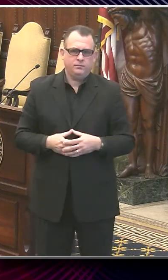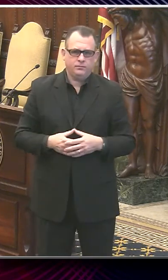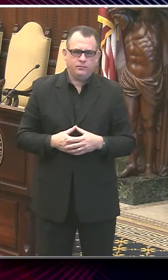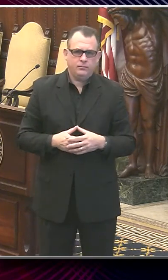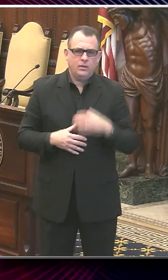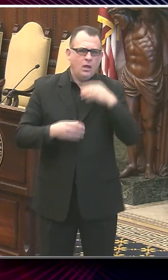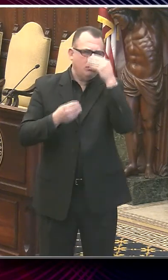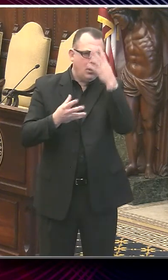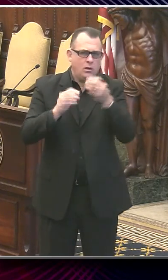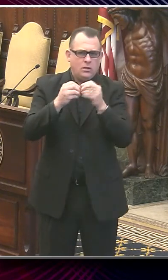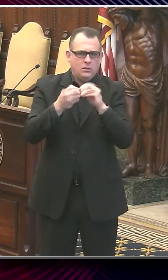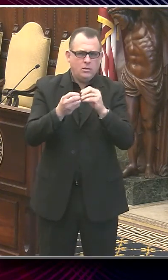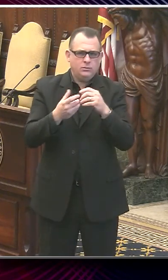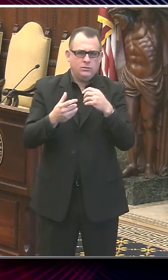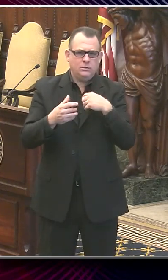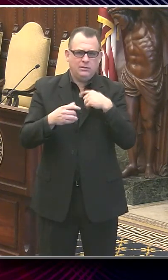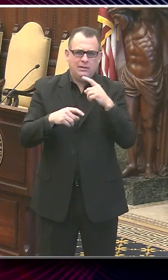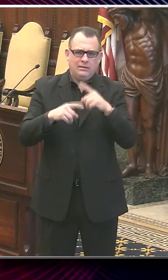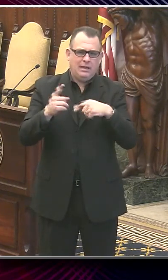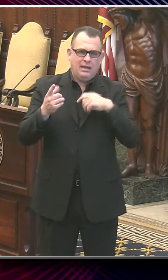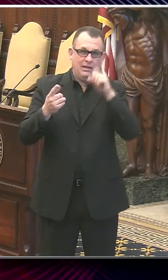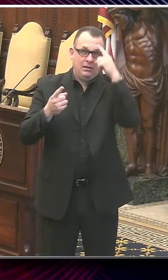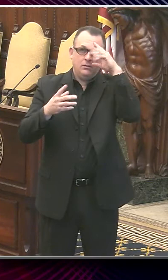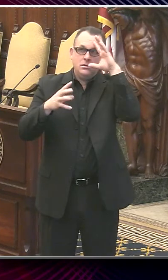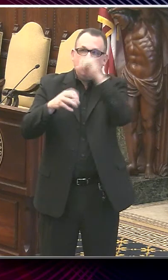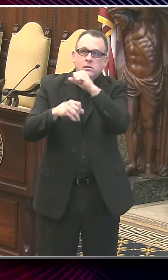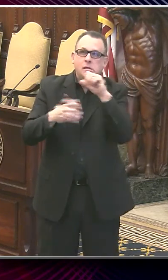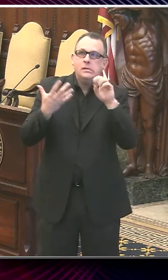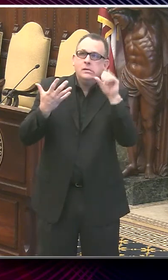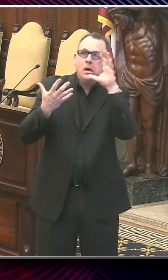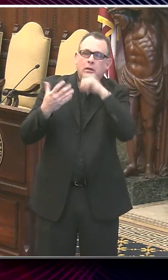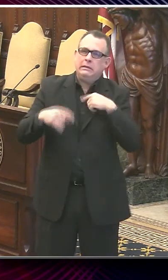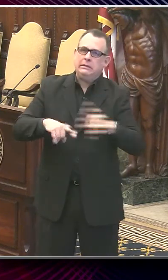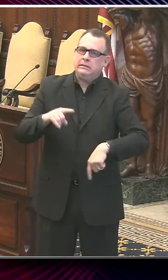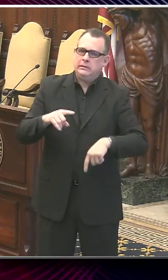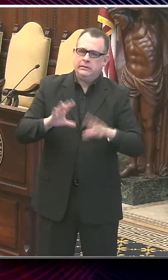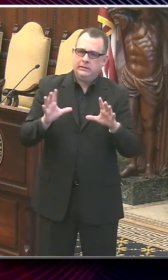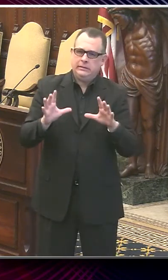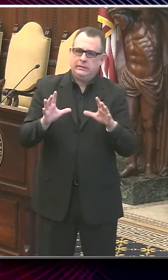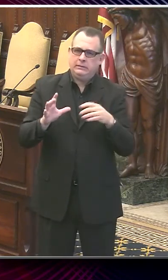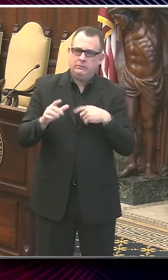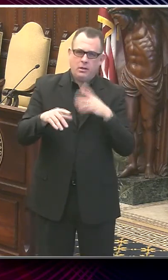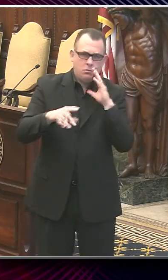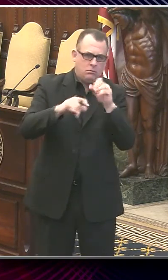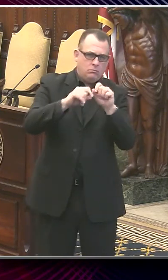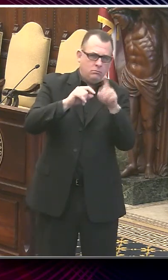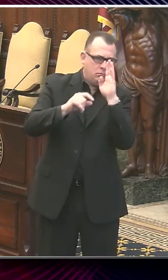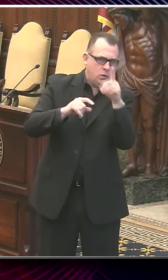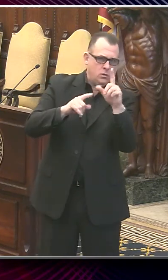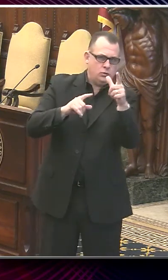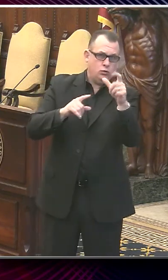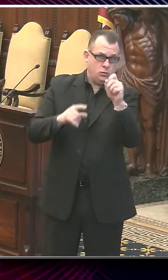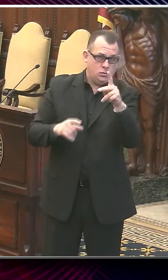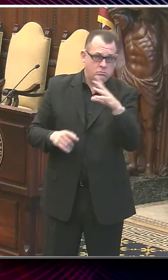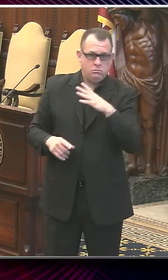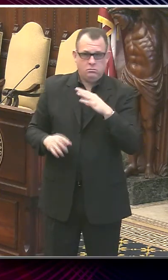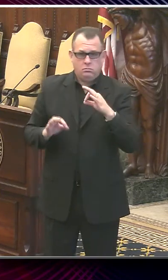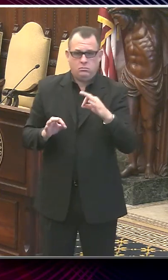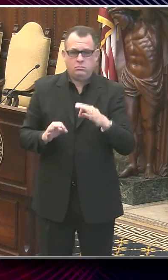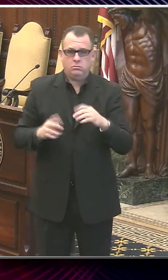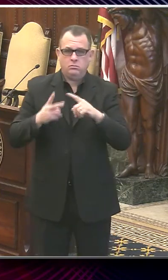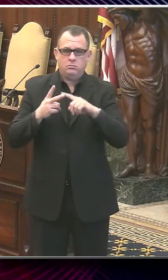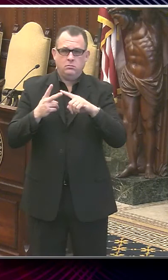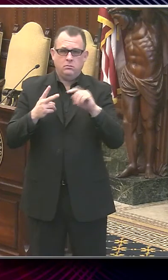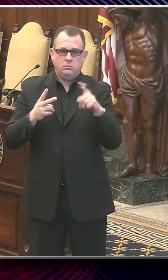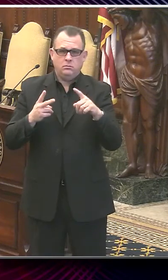I don't have it on top of my head, but right after the press conference, we can get you some of those numbers. Yes. Okay. The other question I had, I've heard that the Black